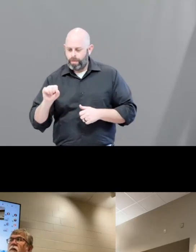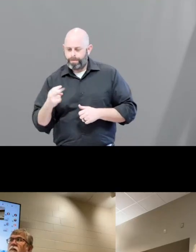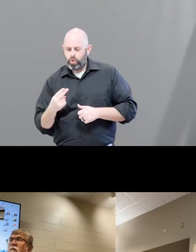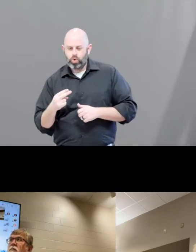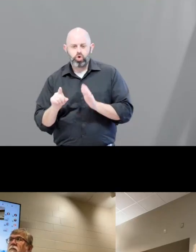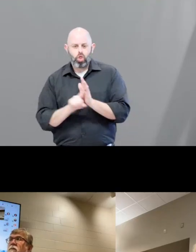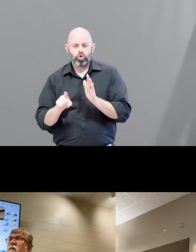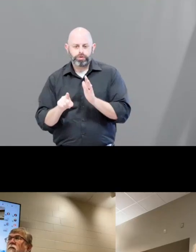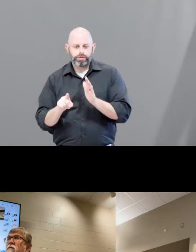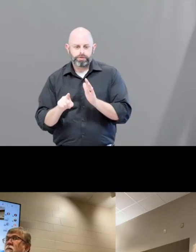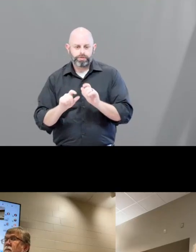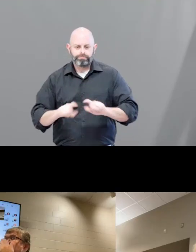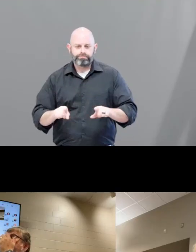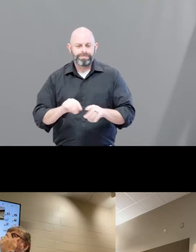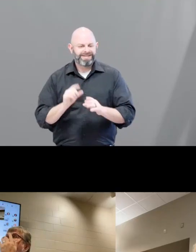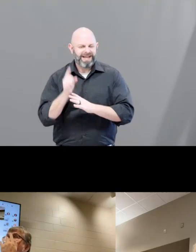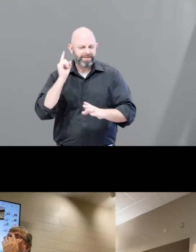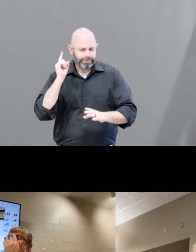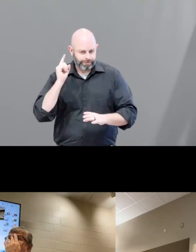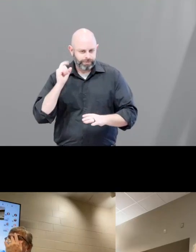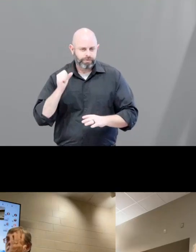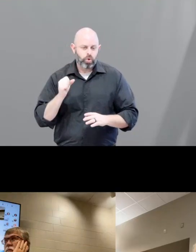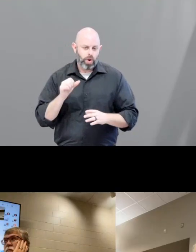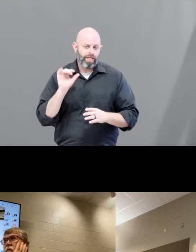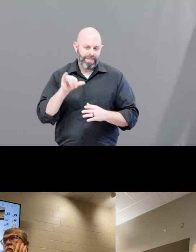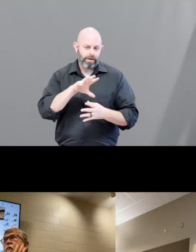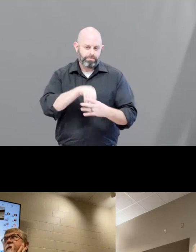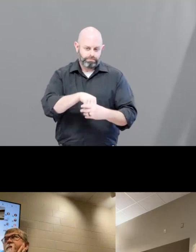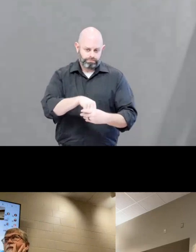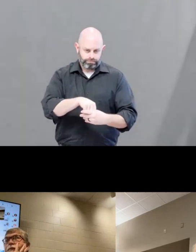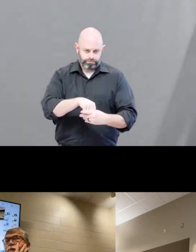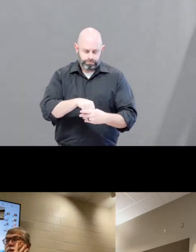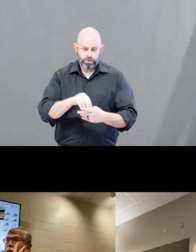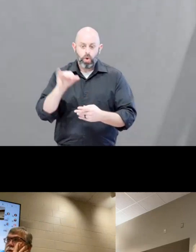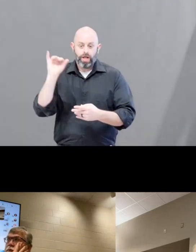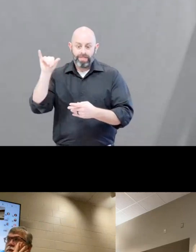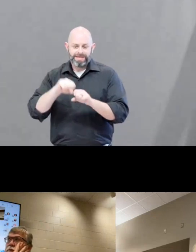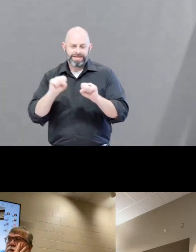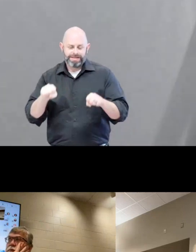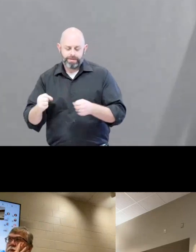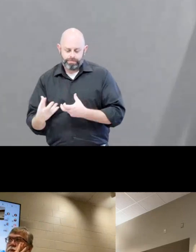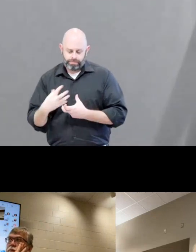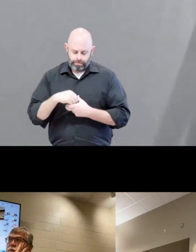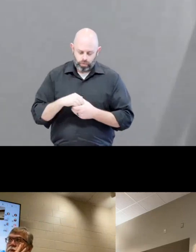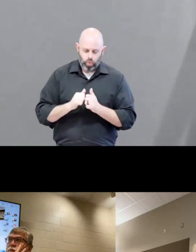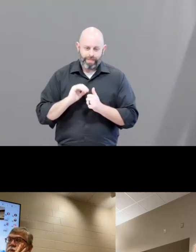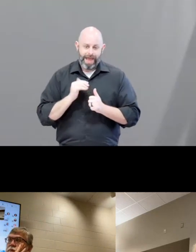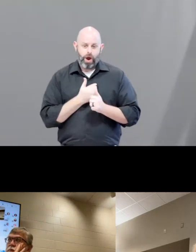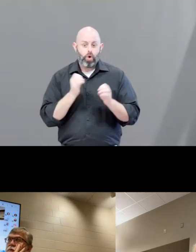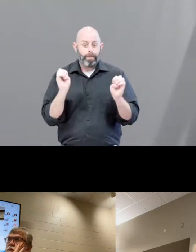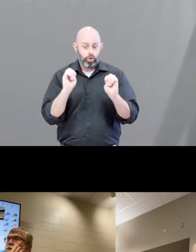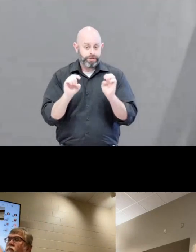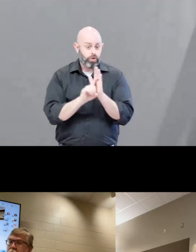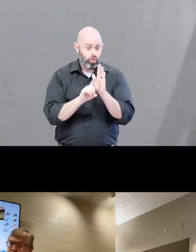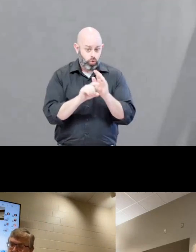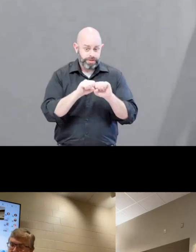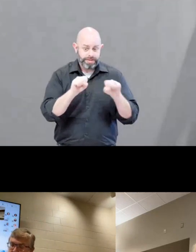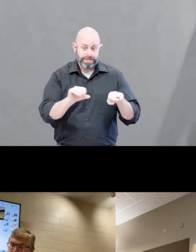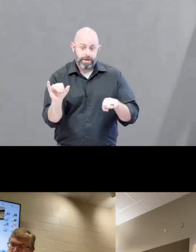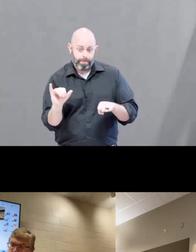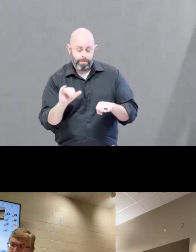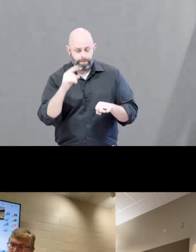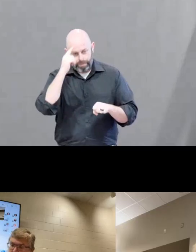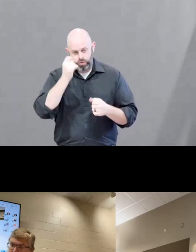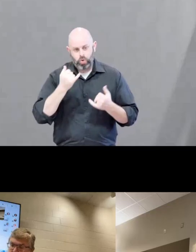within seconds. So we would actually integrate that into our emergency alert system,